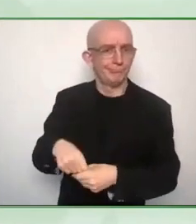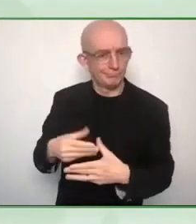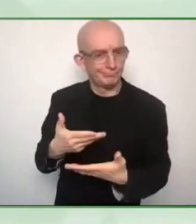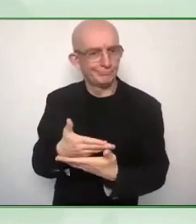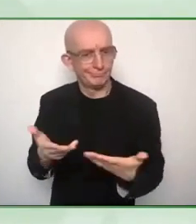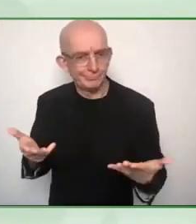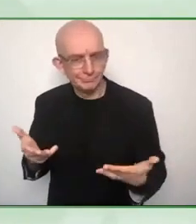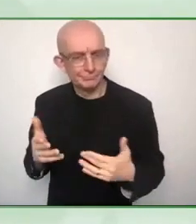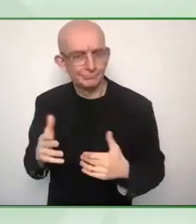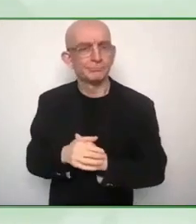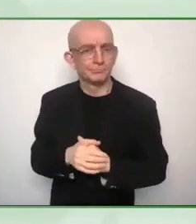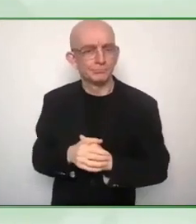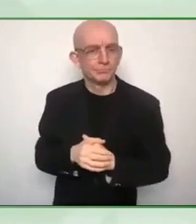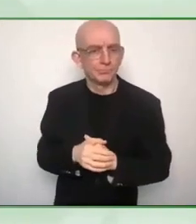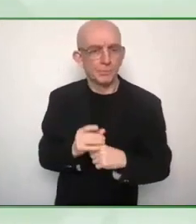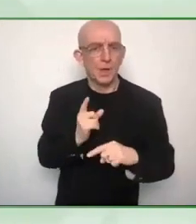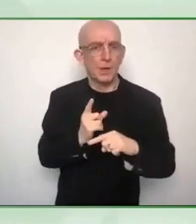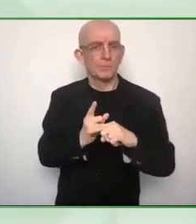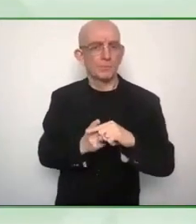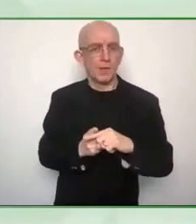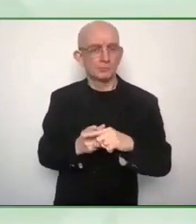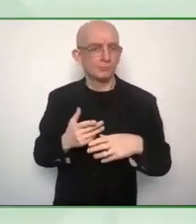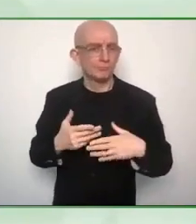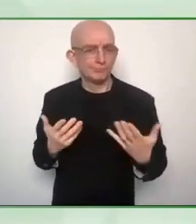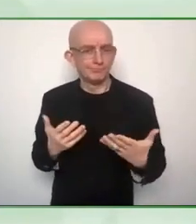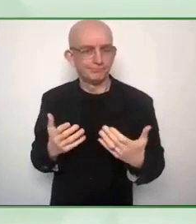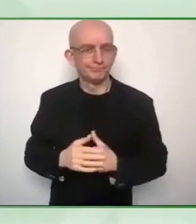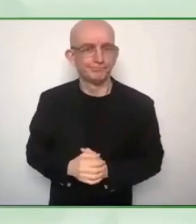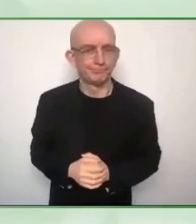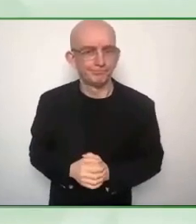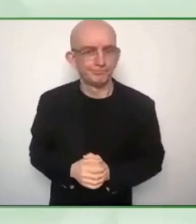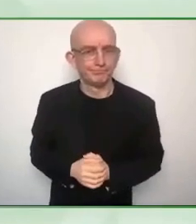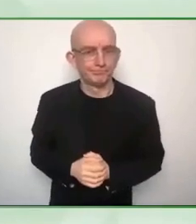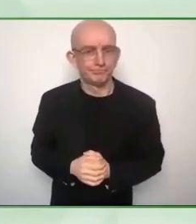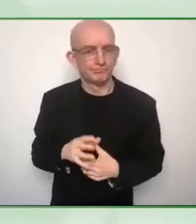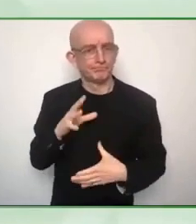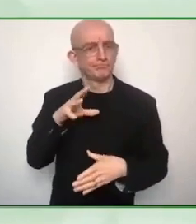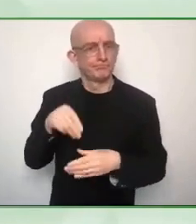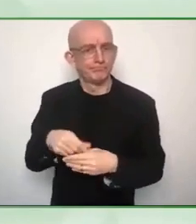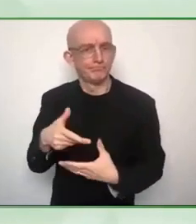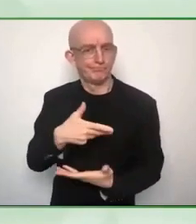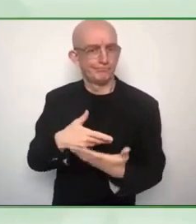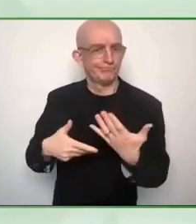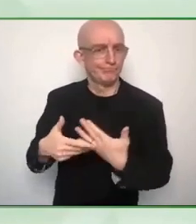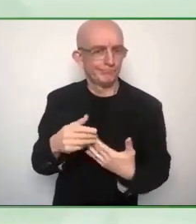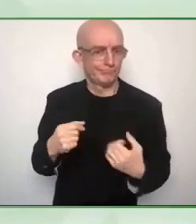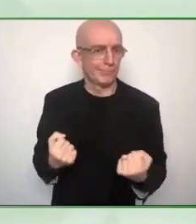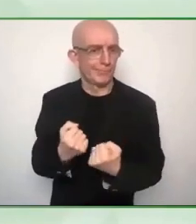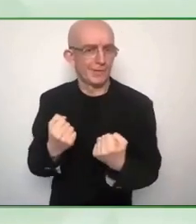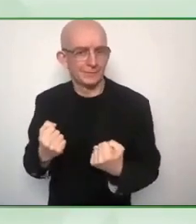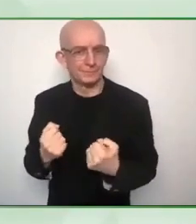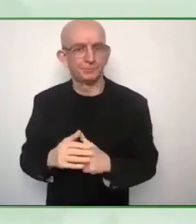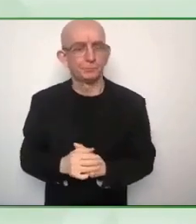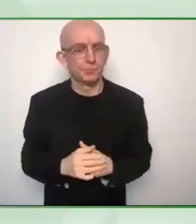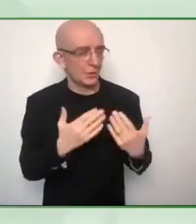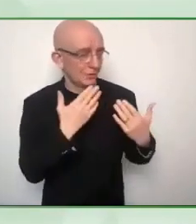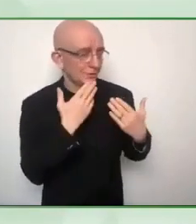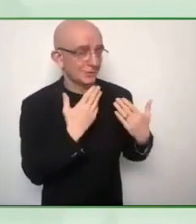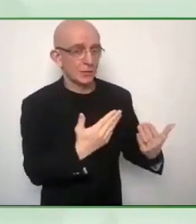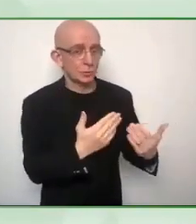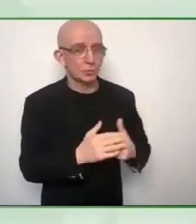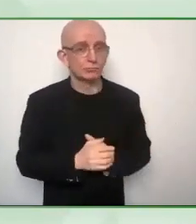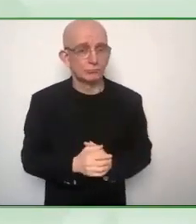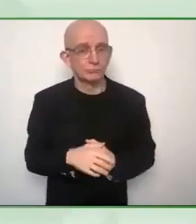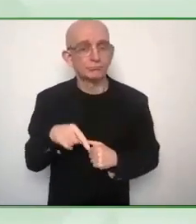do not know, was held last week. So it's very recent, the information what we get here. What was the reaction of